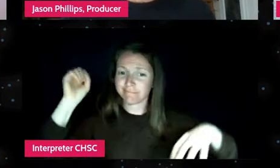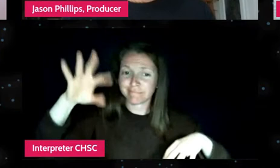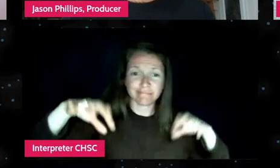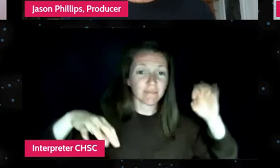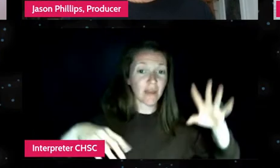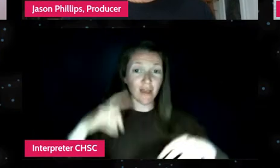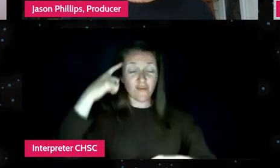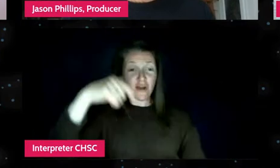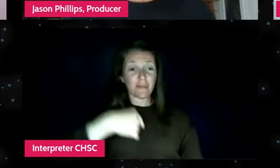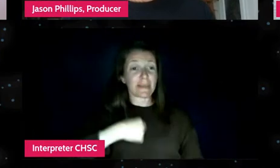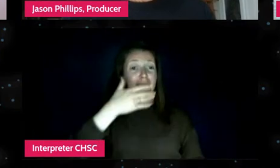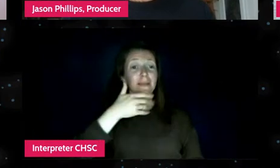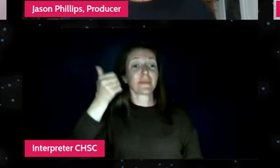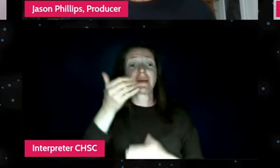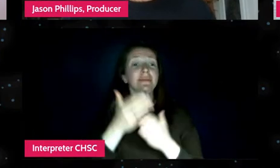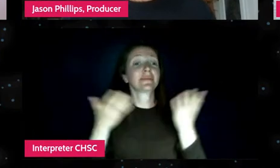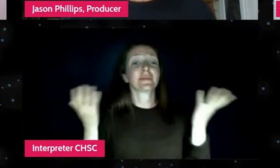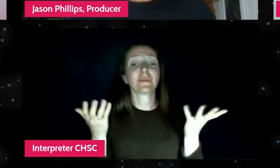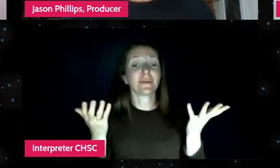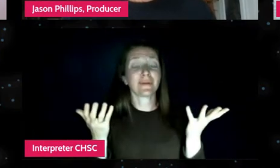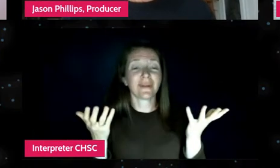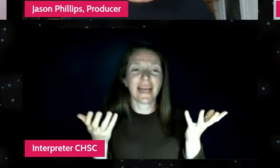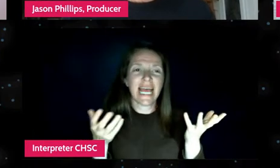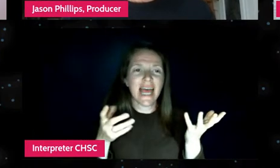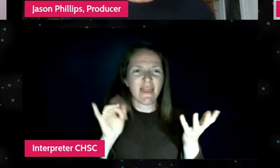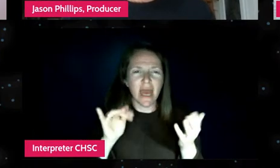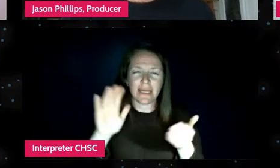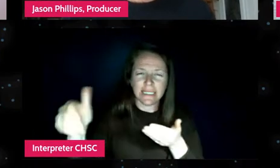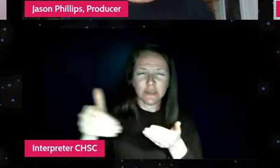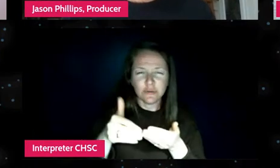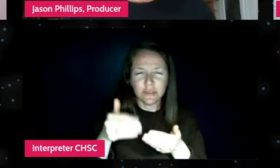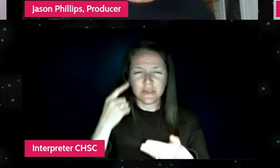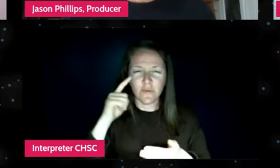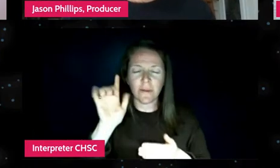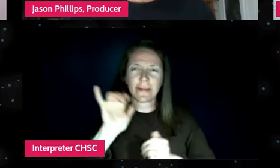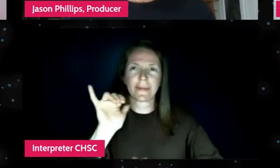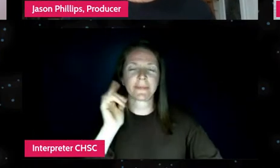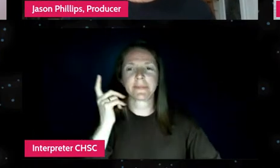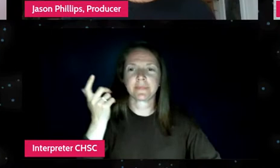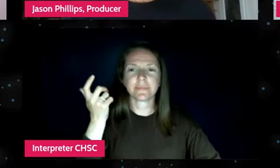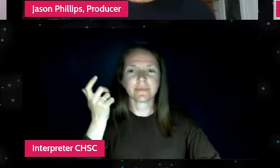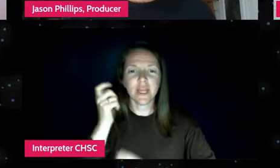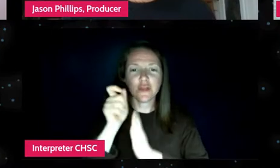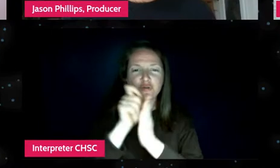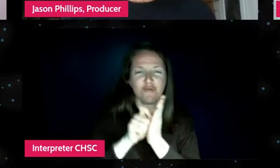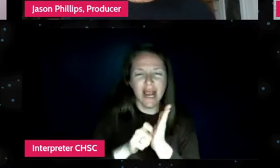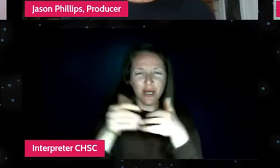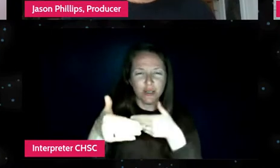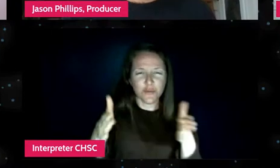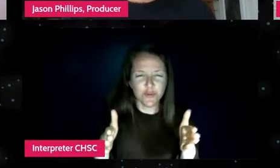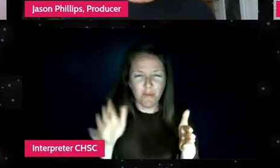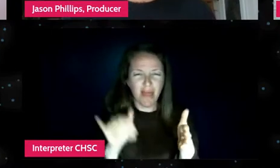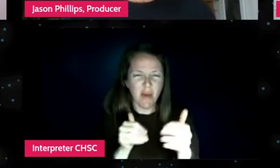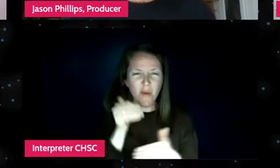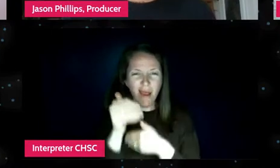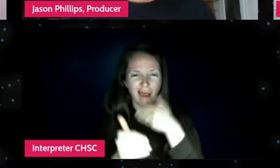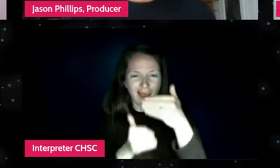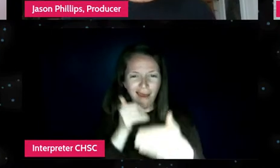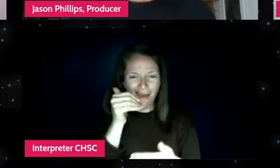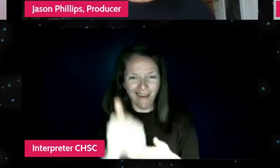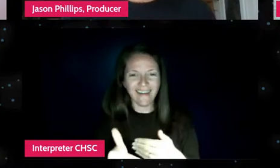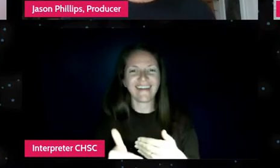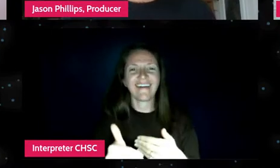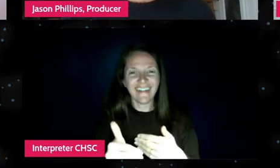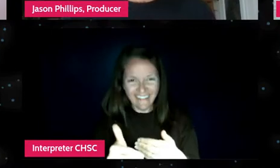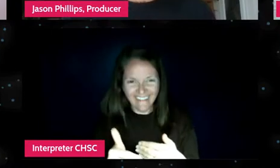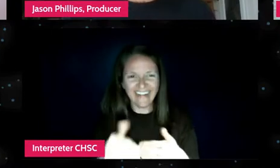the best thing about it was this whole introduction to like, the writer's room and the process that you take